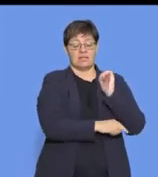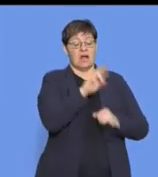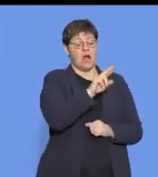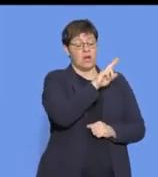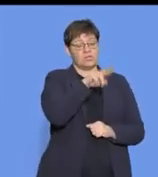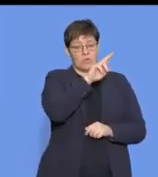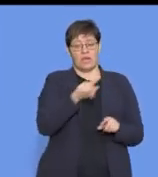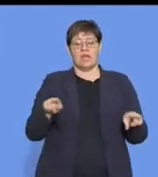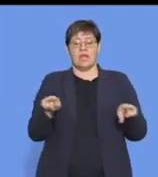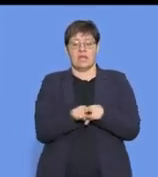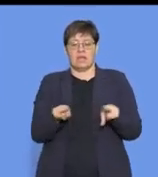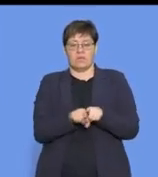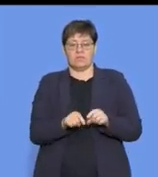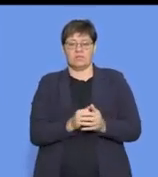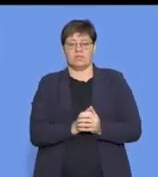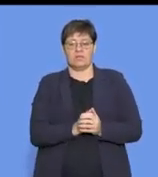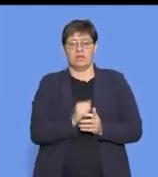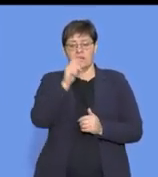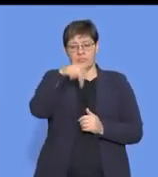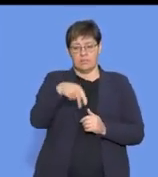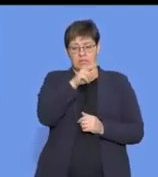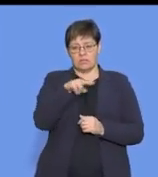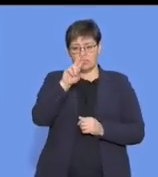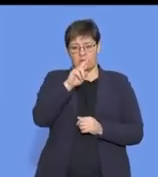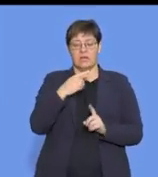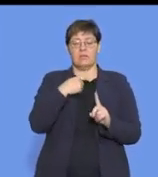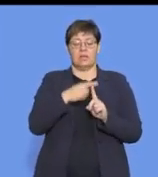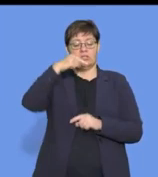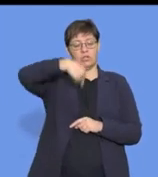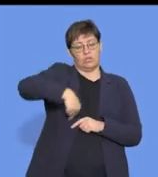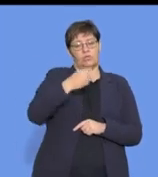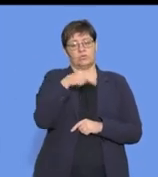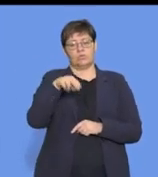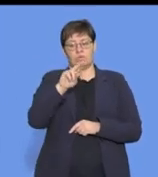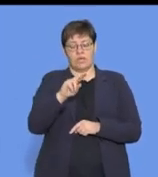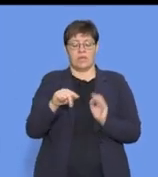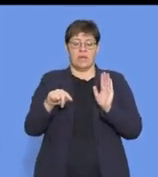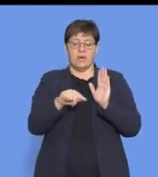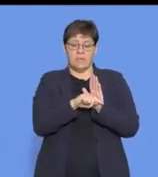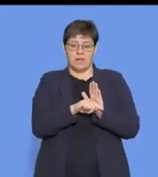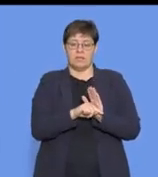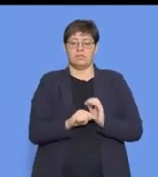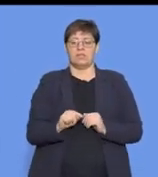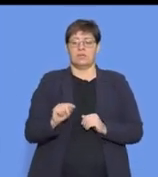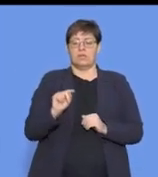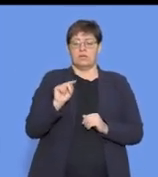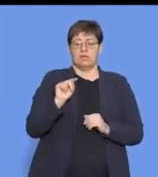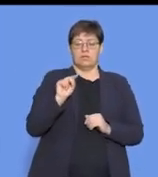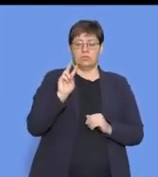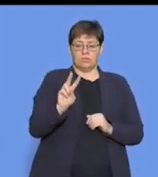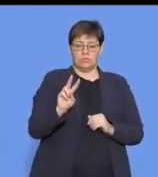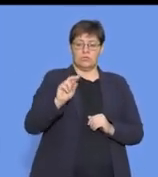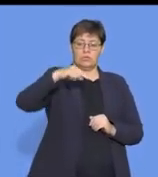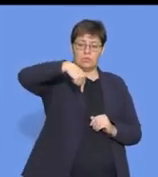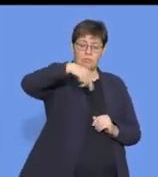one, r squared. So r squared will equal to p squared plus q squared